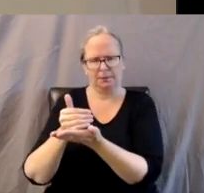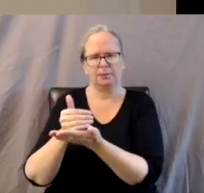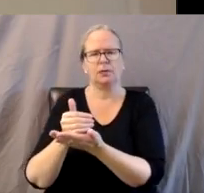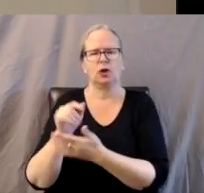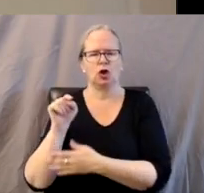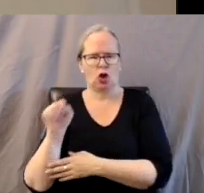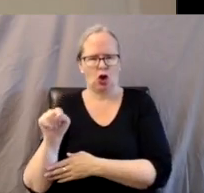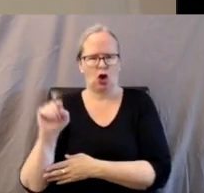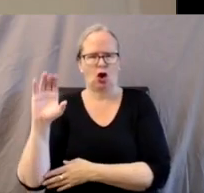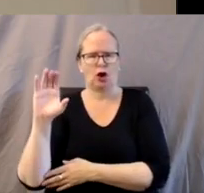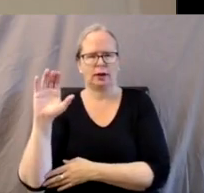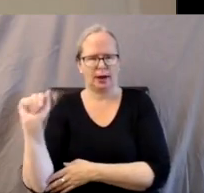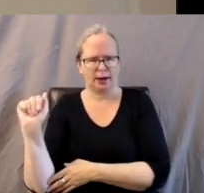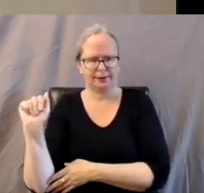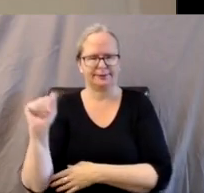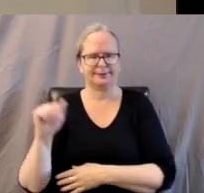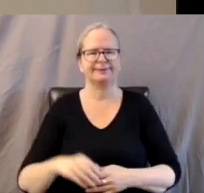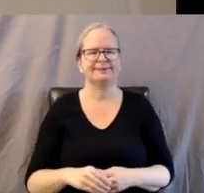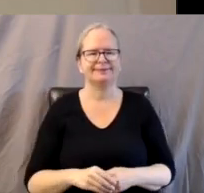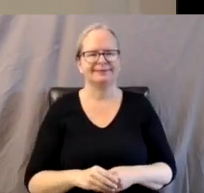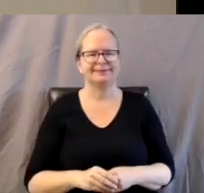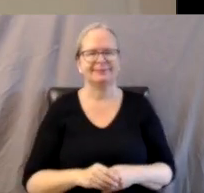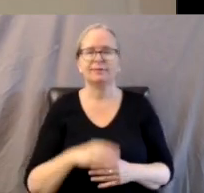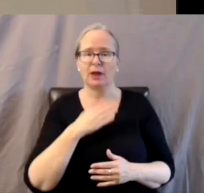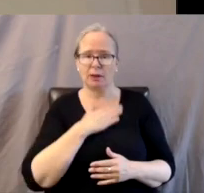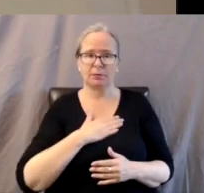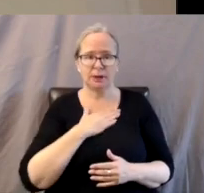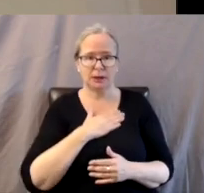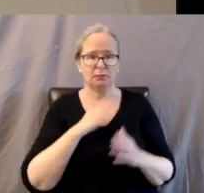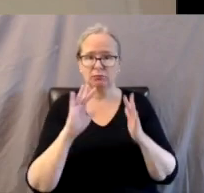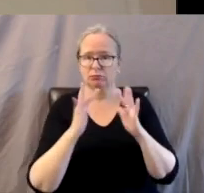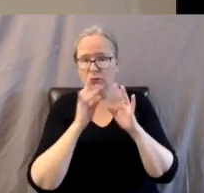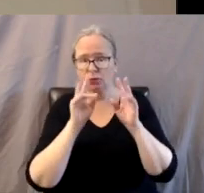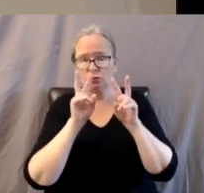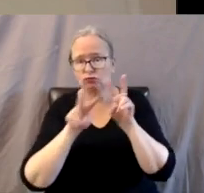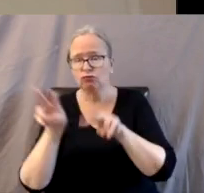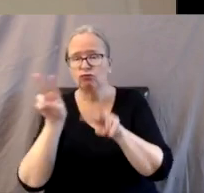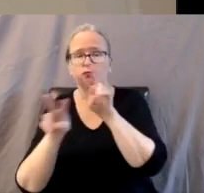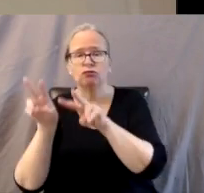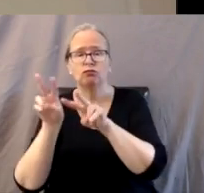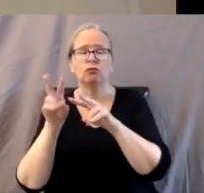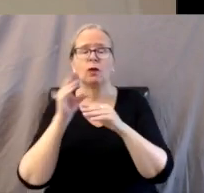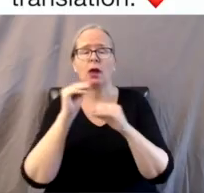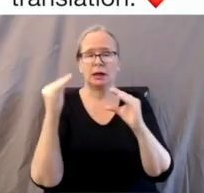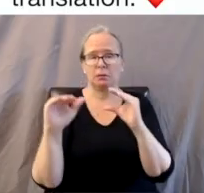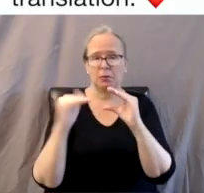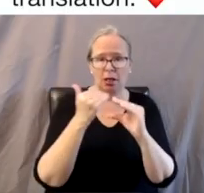drop us a line there and continue the conversation amongst your friends and family.